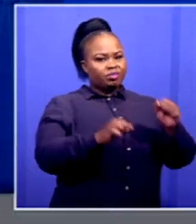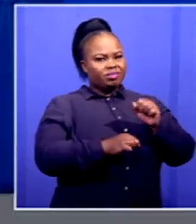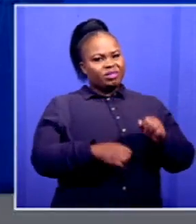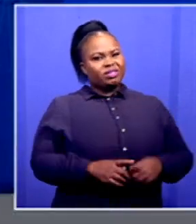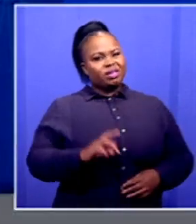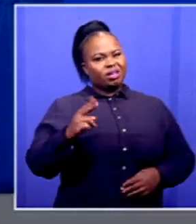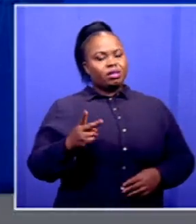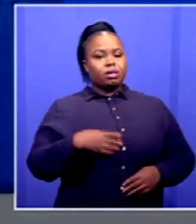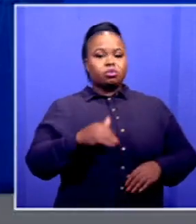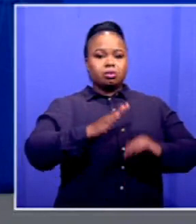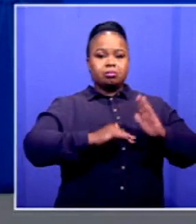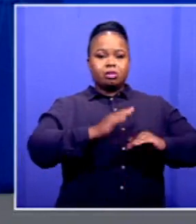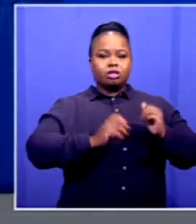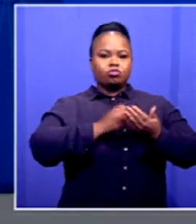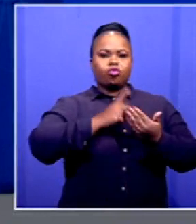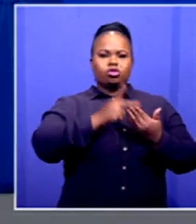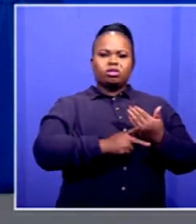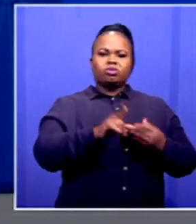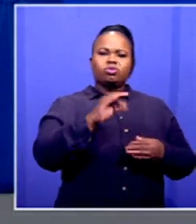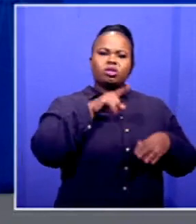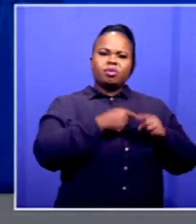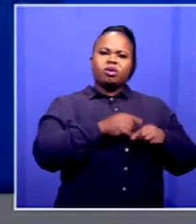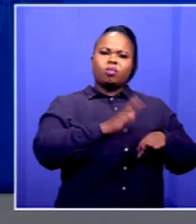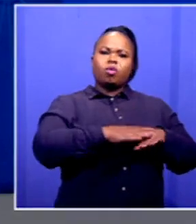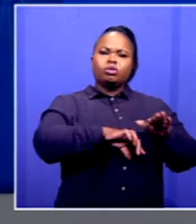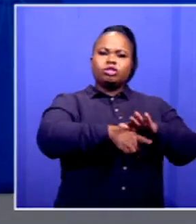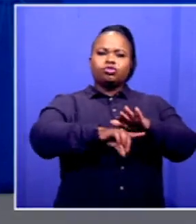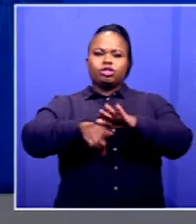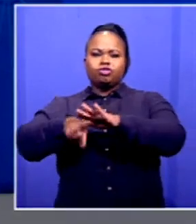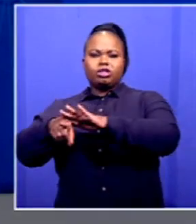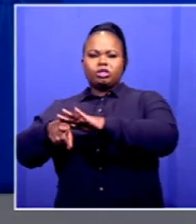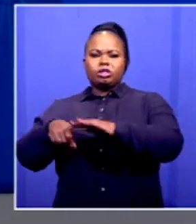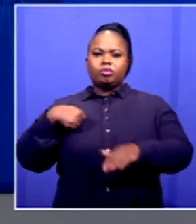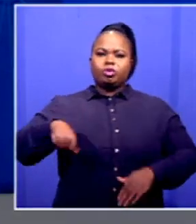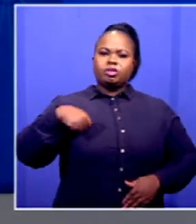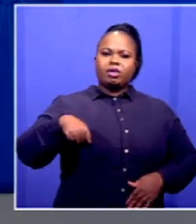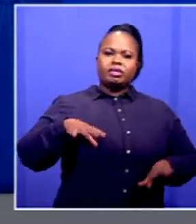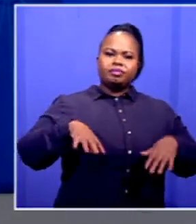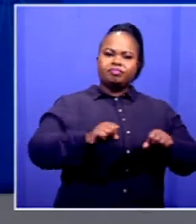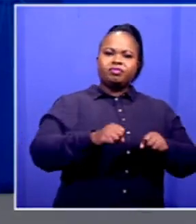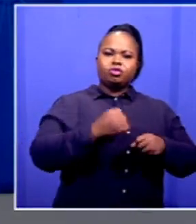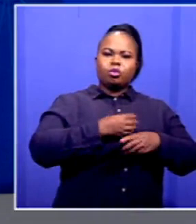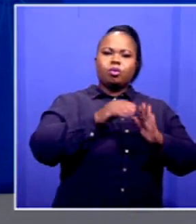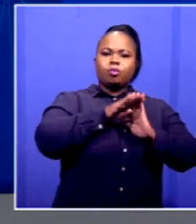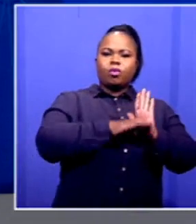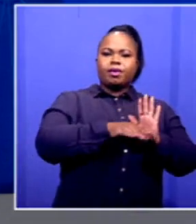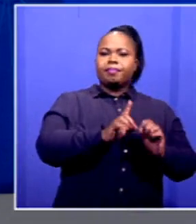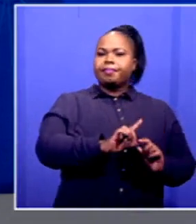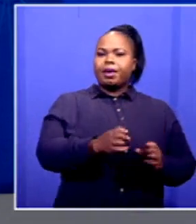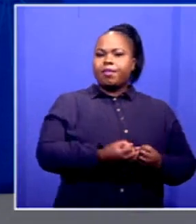key construction projects that you spoke about, how many more districts and metros will you be taking this program